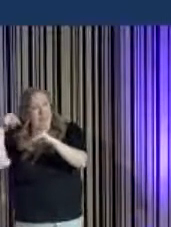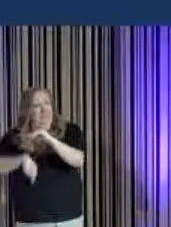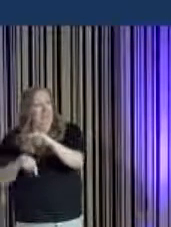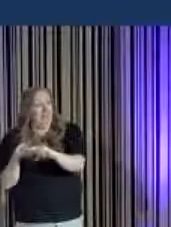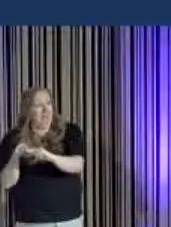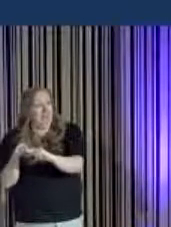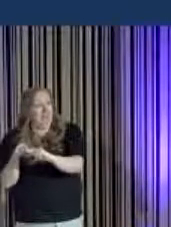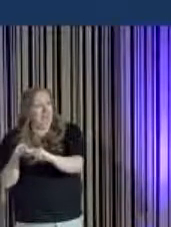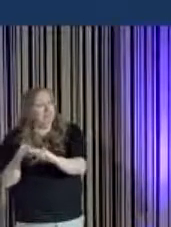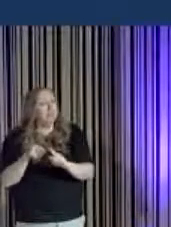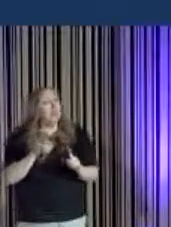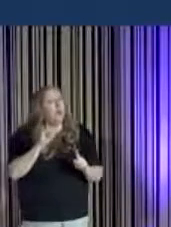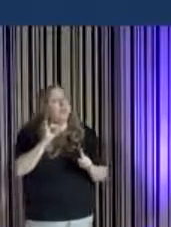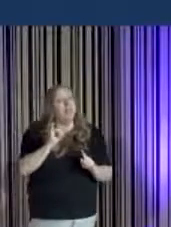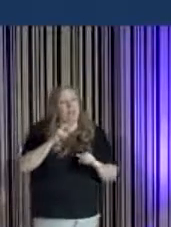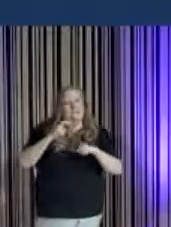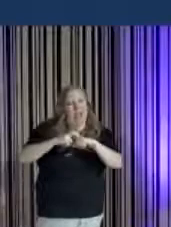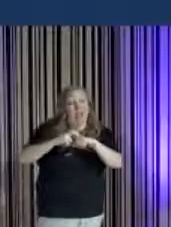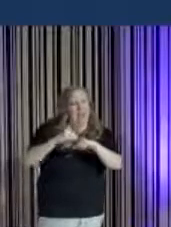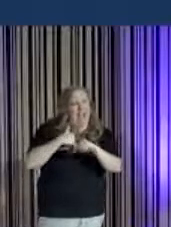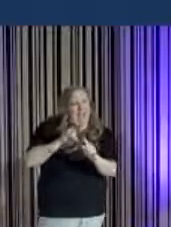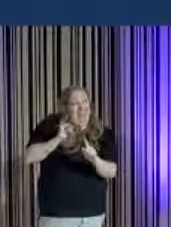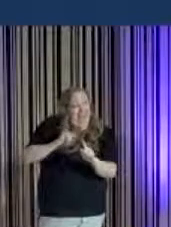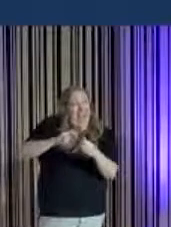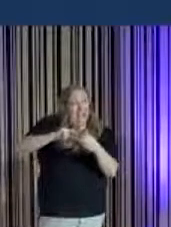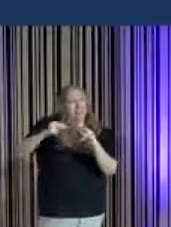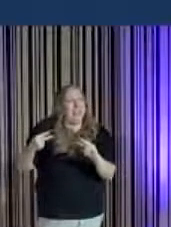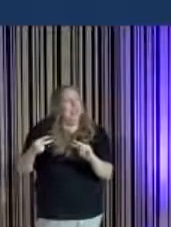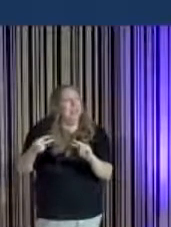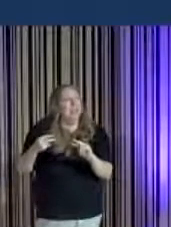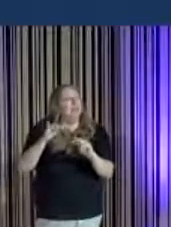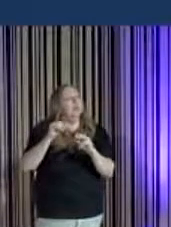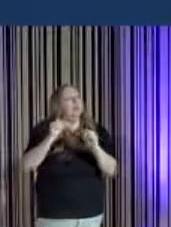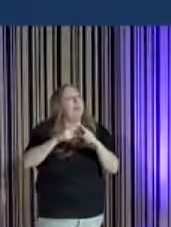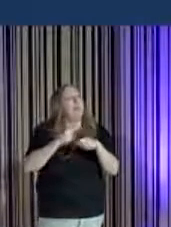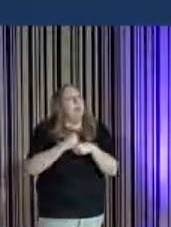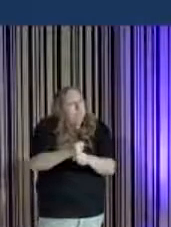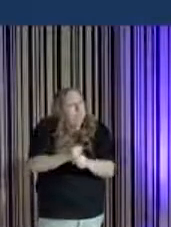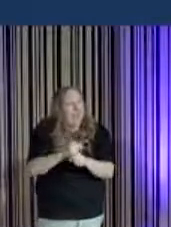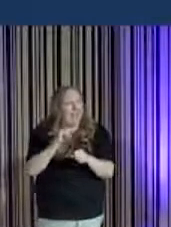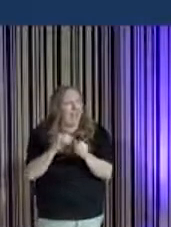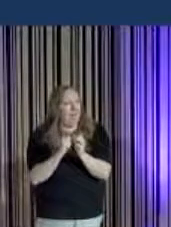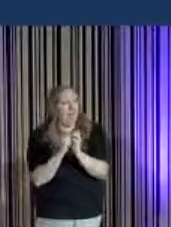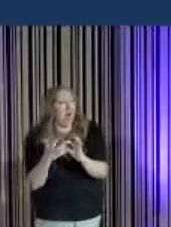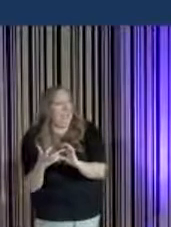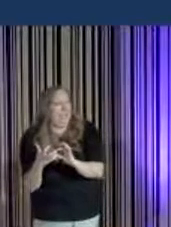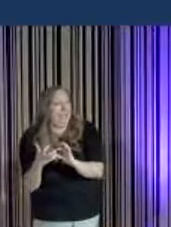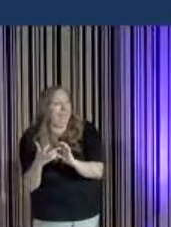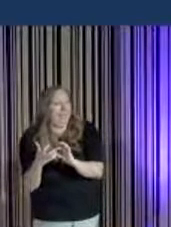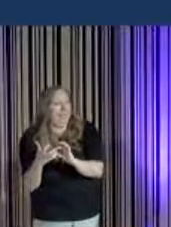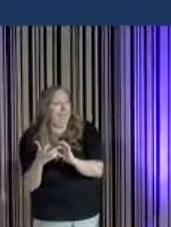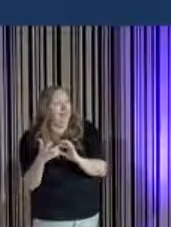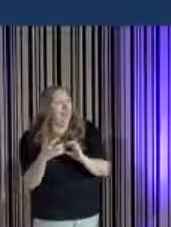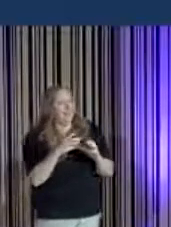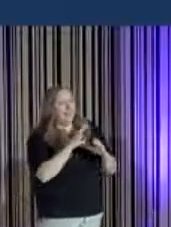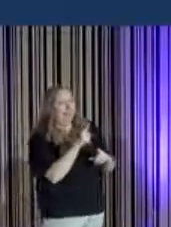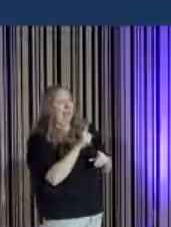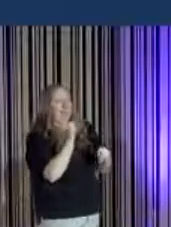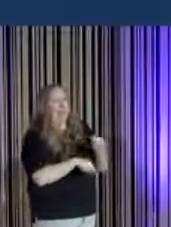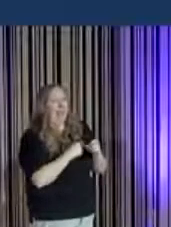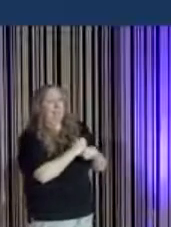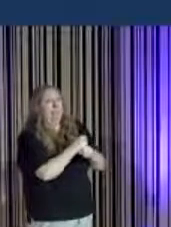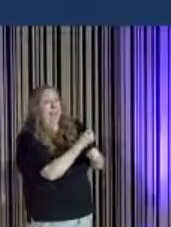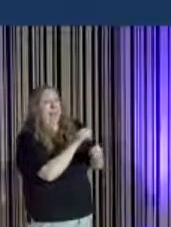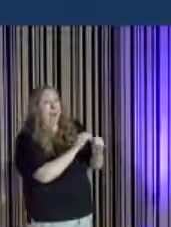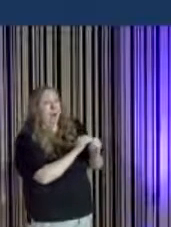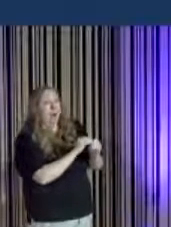have this gene to encode that protein, which falls apart in the photosystem. So they have this gene purely to make